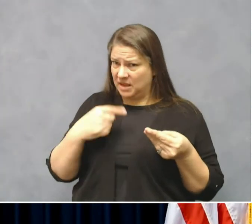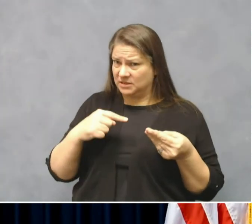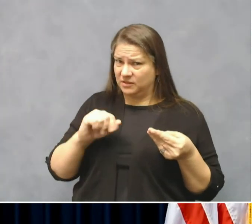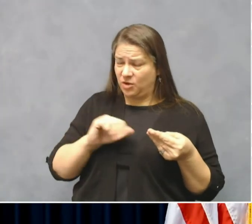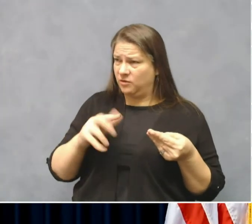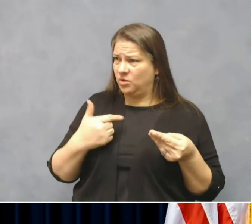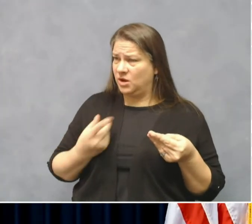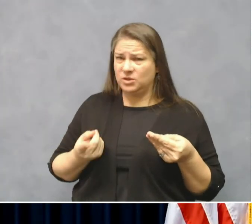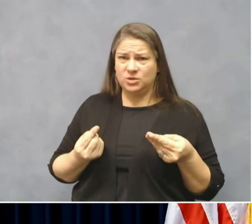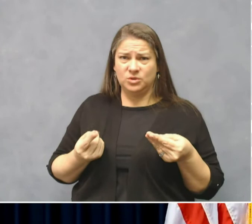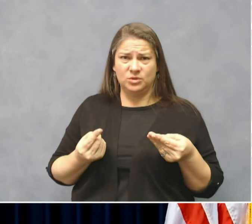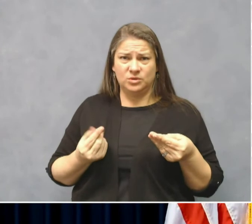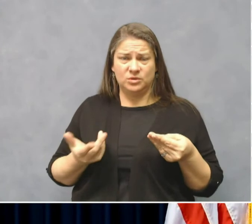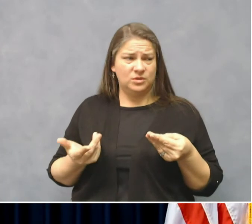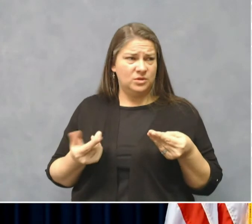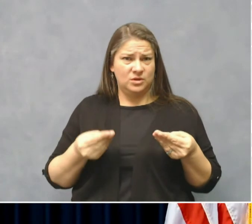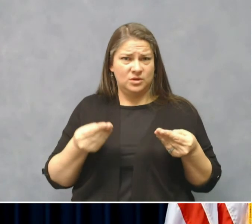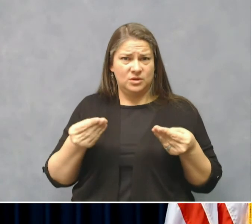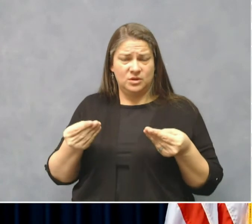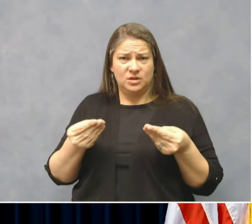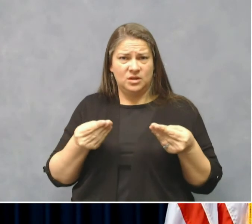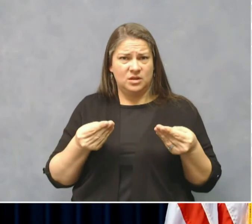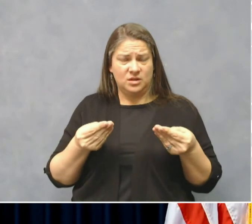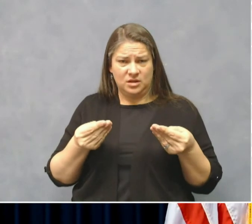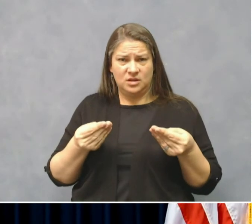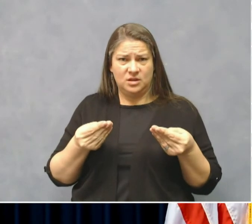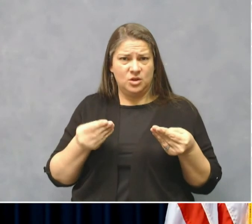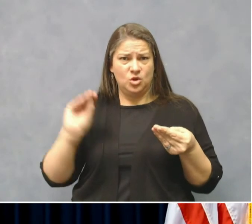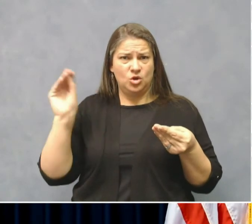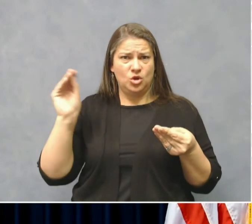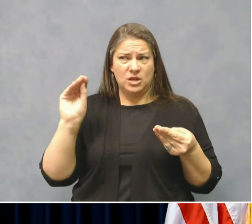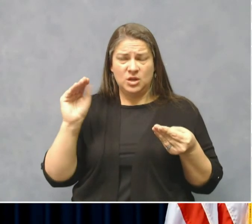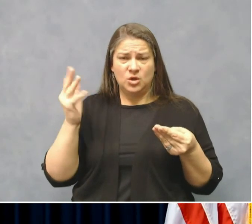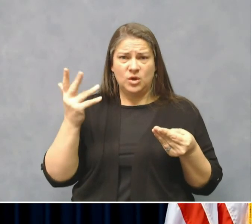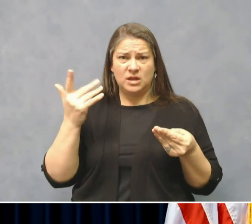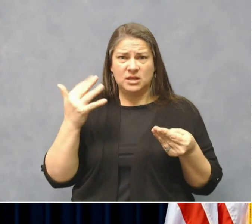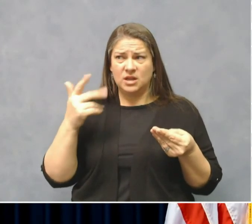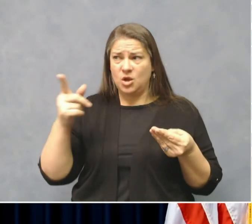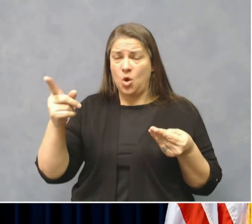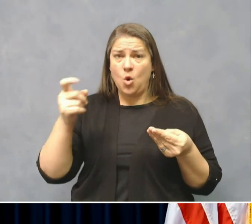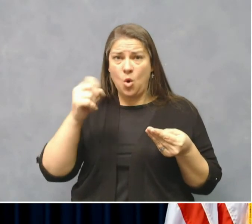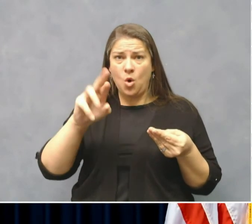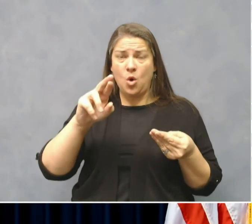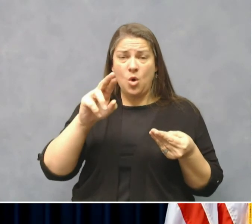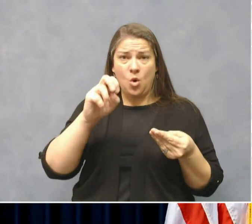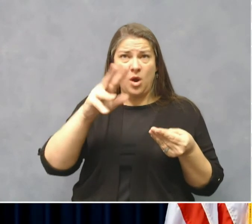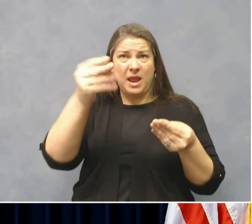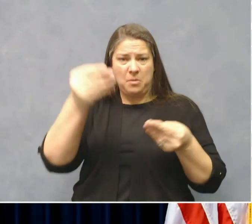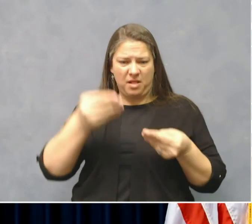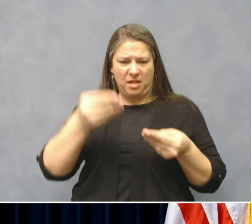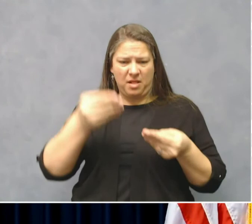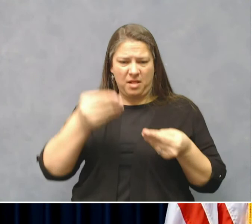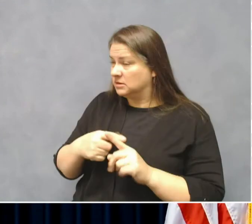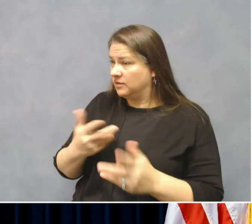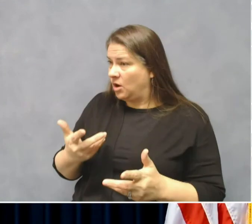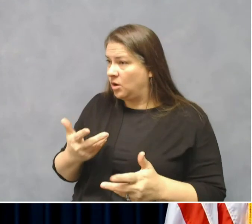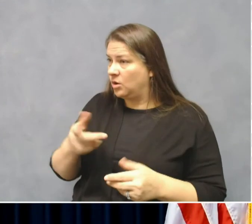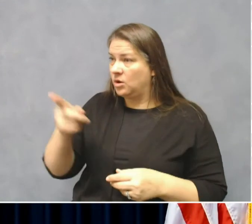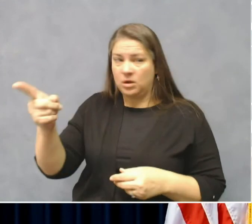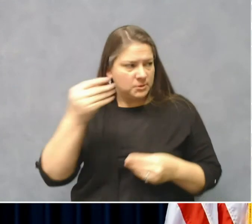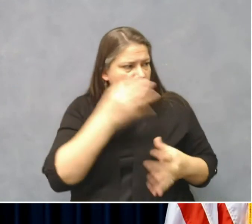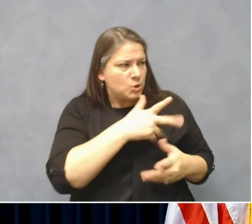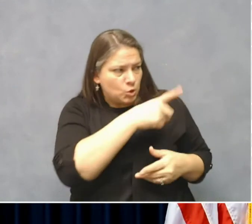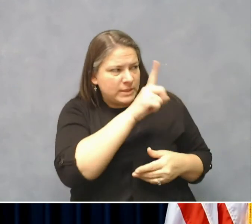departments, nobody calls you to tell you that you're positive. Here's what you need to do. Here's how you